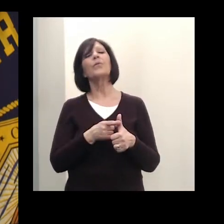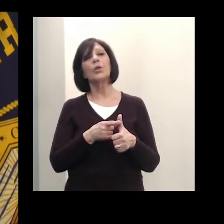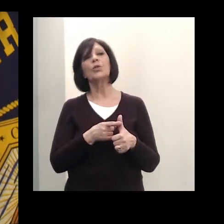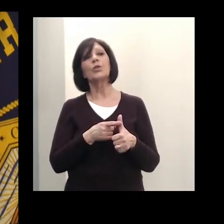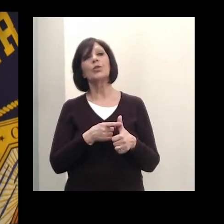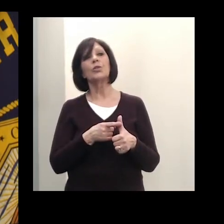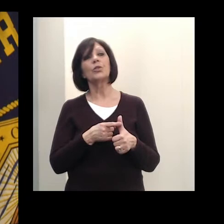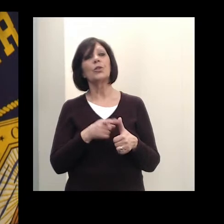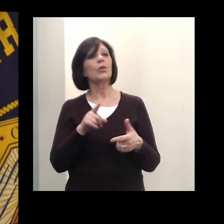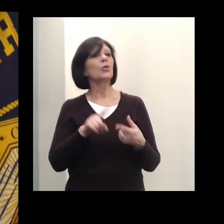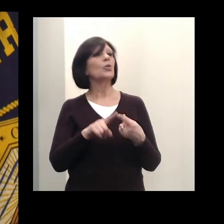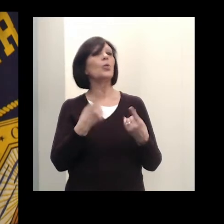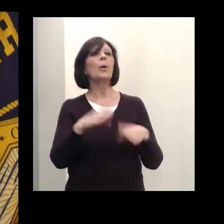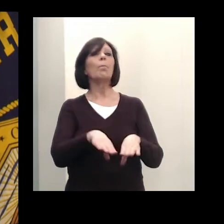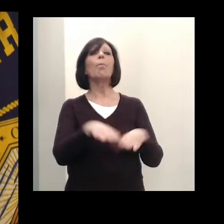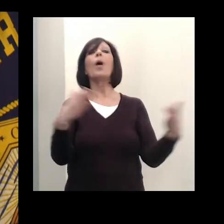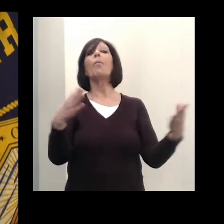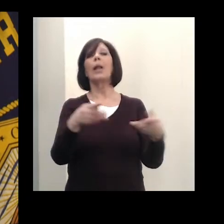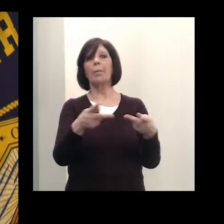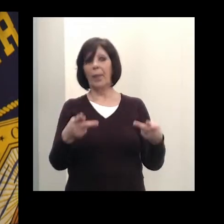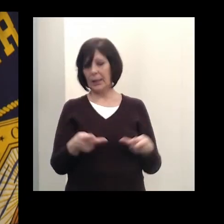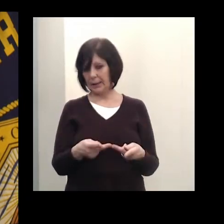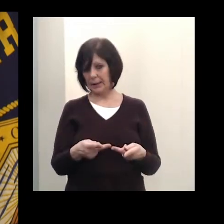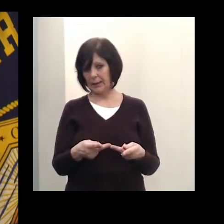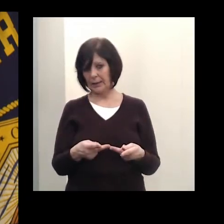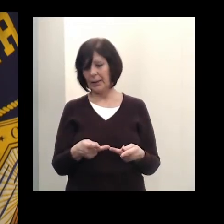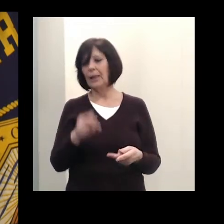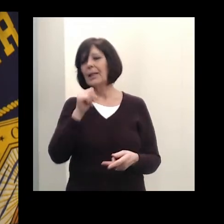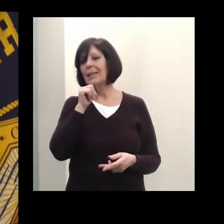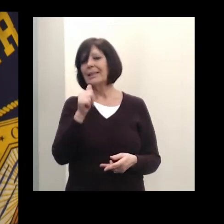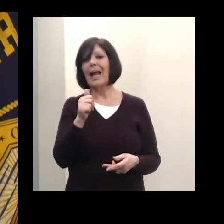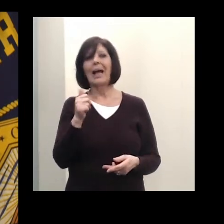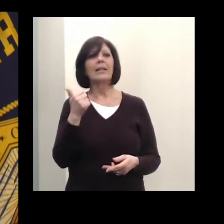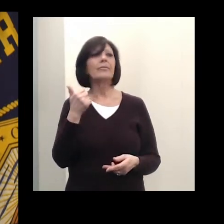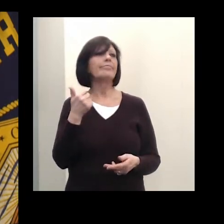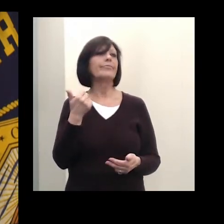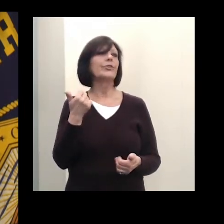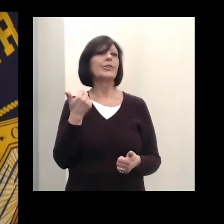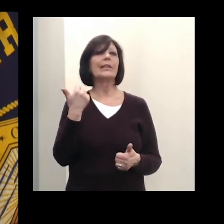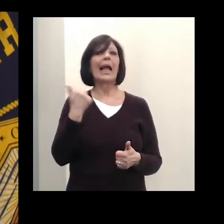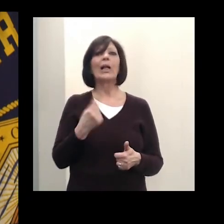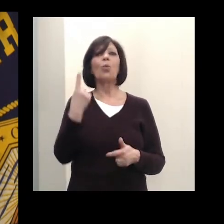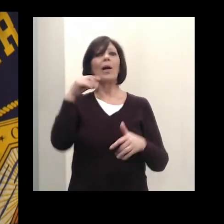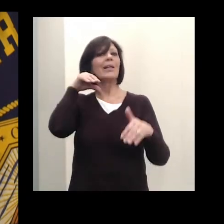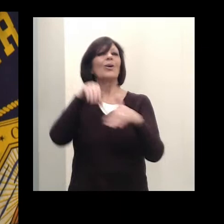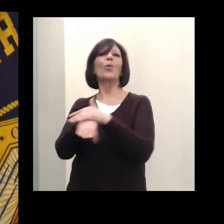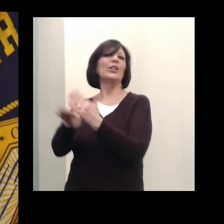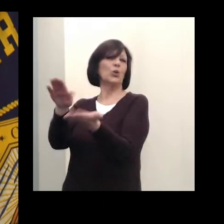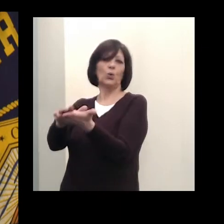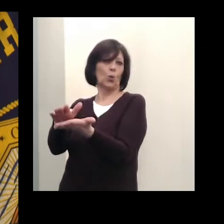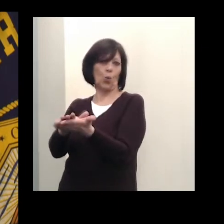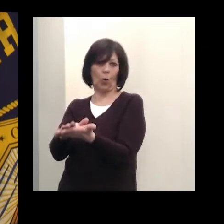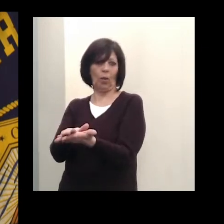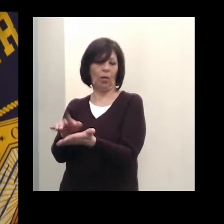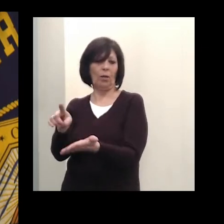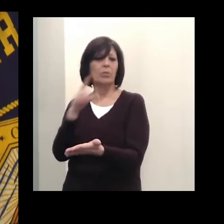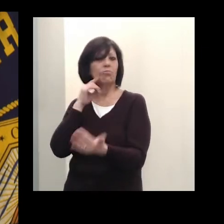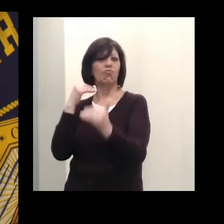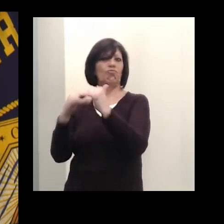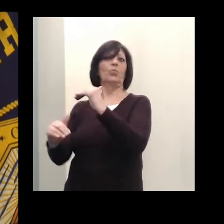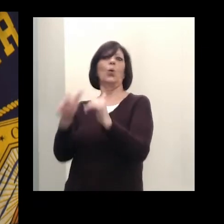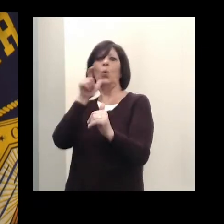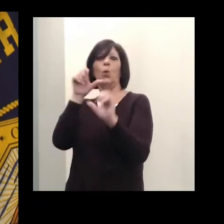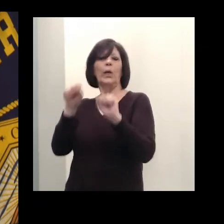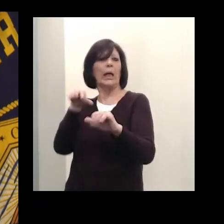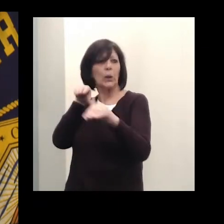public places. Not just anyone can walk into a school building. There are restrictions on who can come in and who